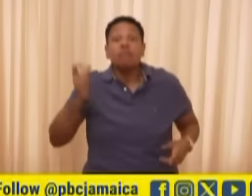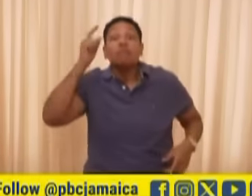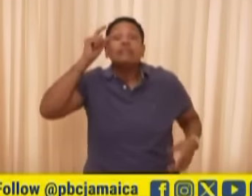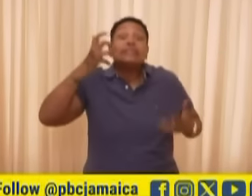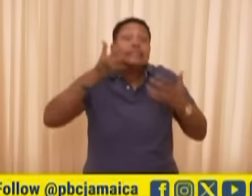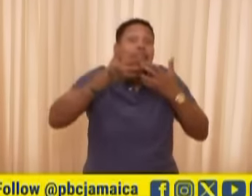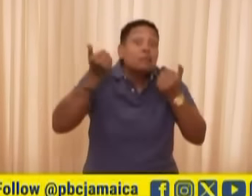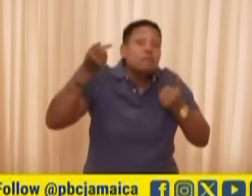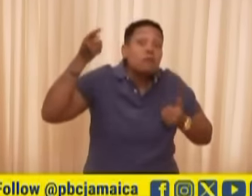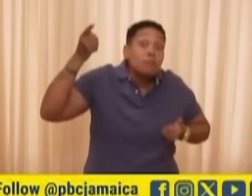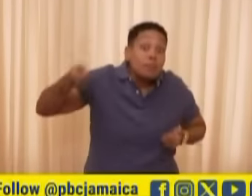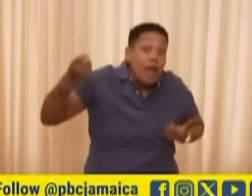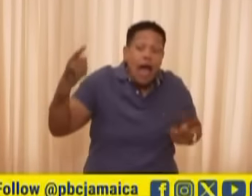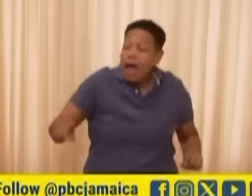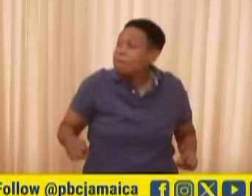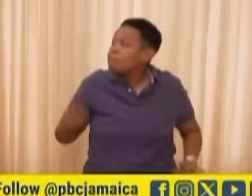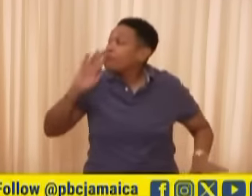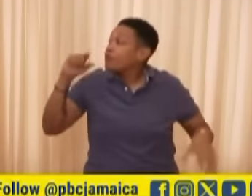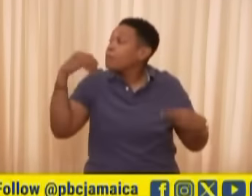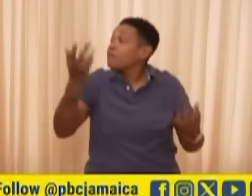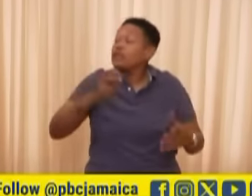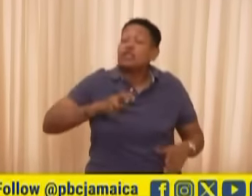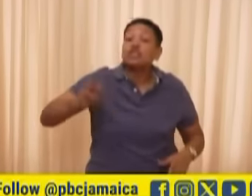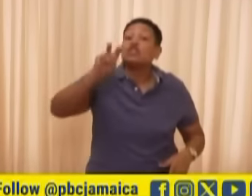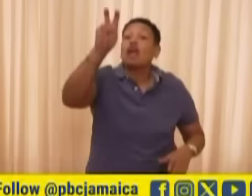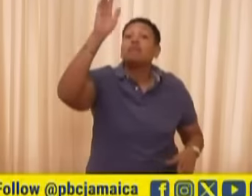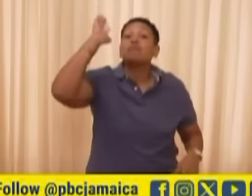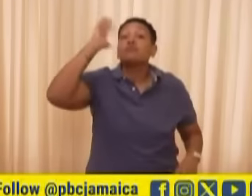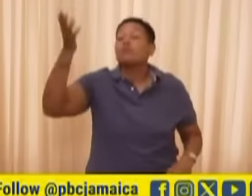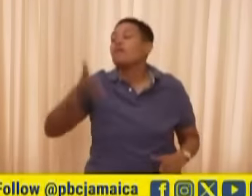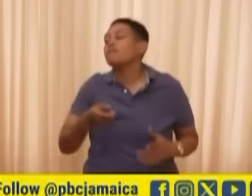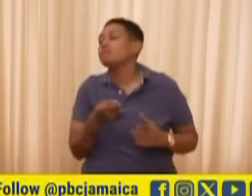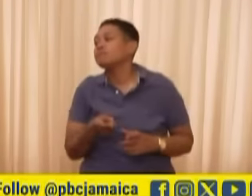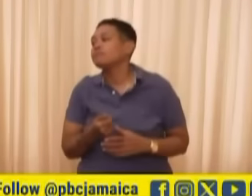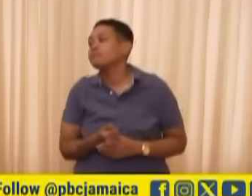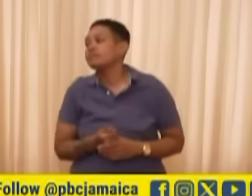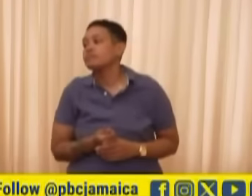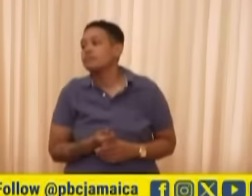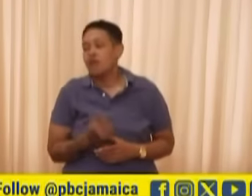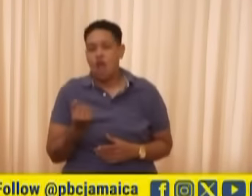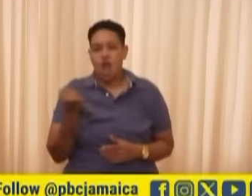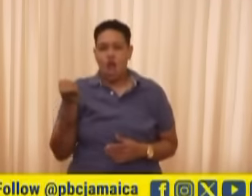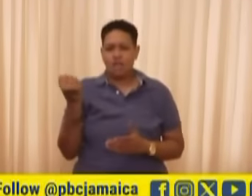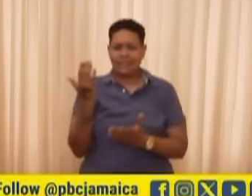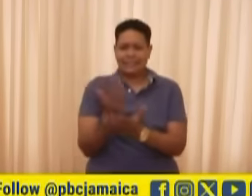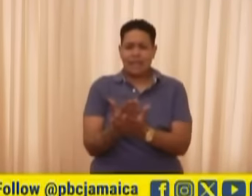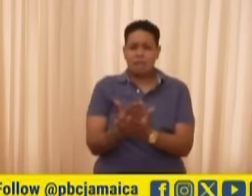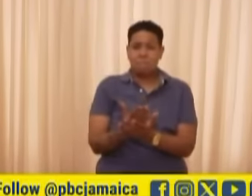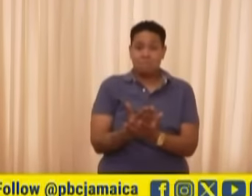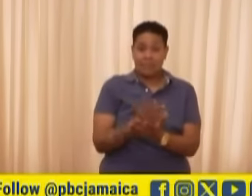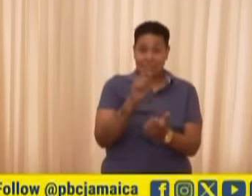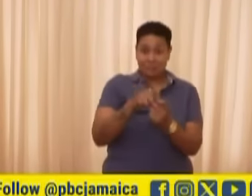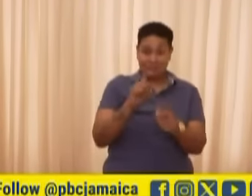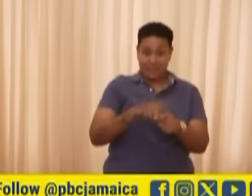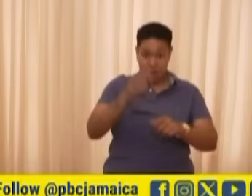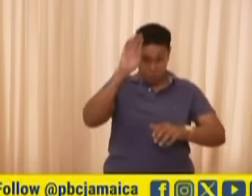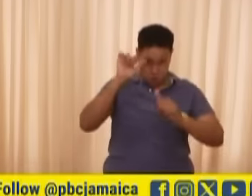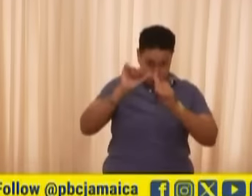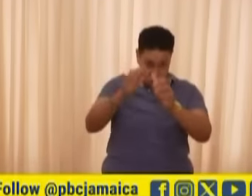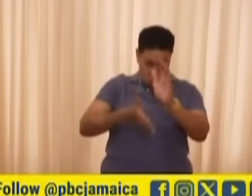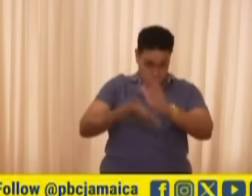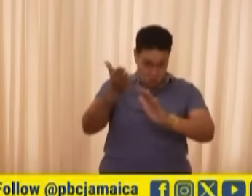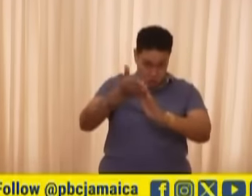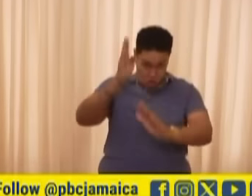that, because the provision of transportation would be halted at a particular point in time, because that would